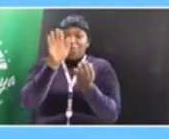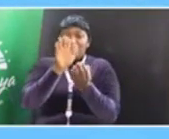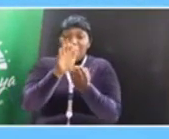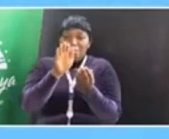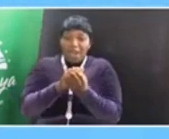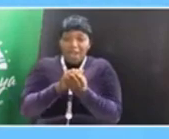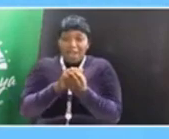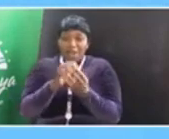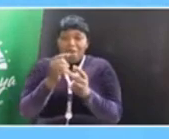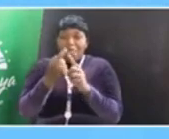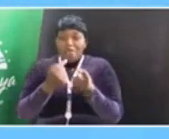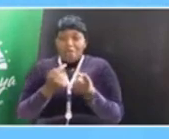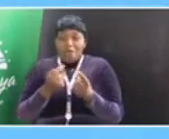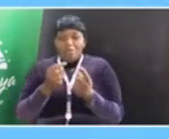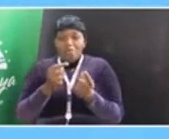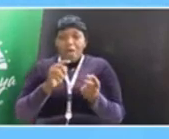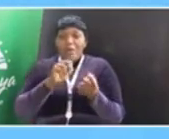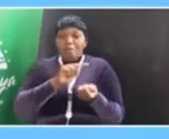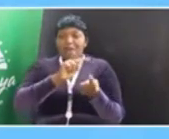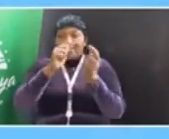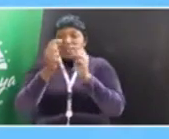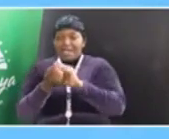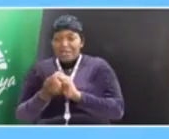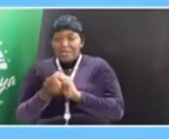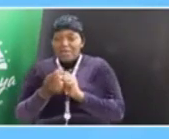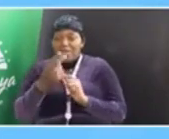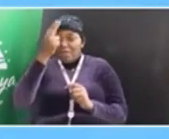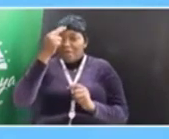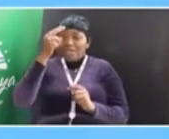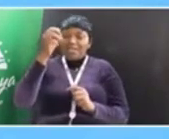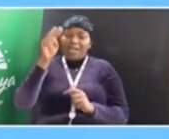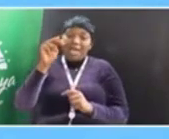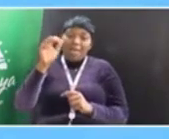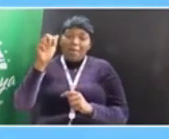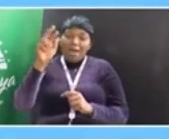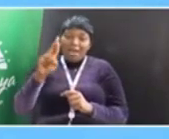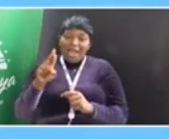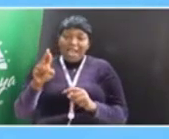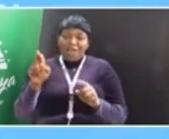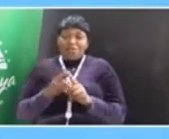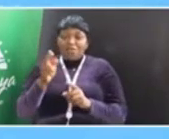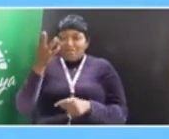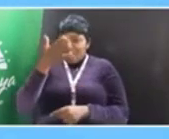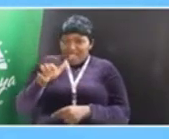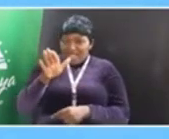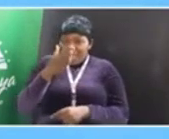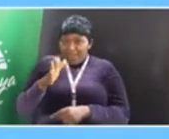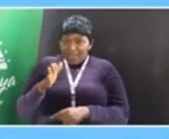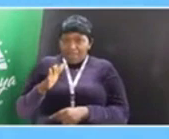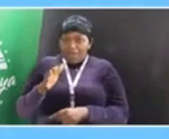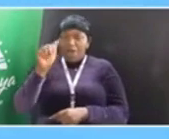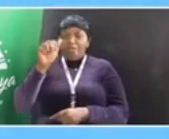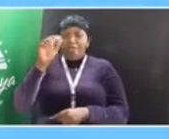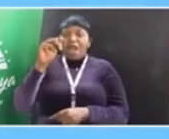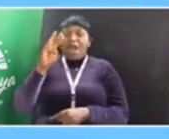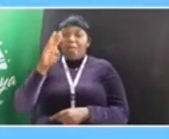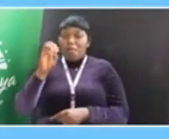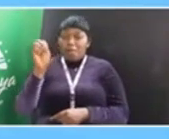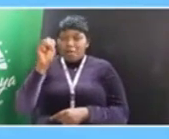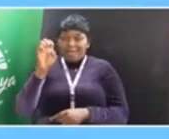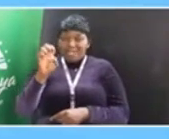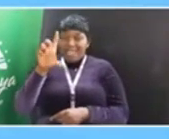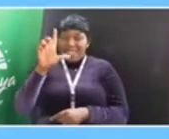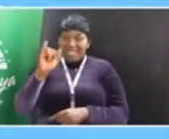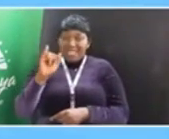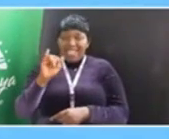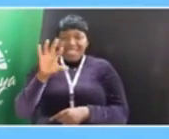spectacular Great Migration in the Masai Mara to the majestic elephants of the Amboseli. Take